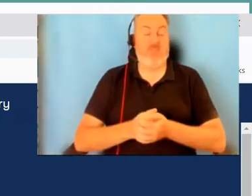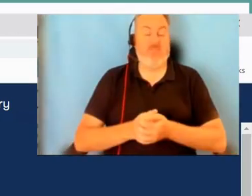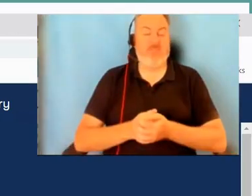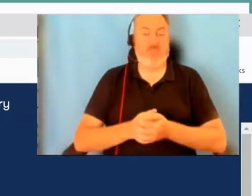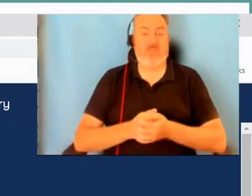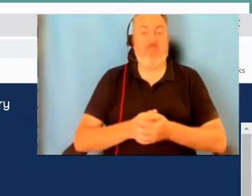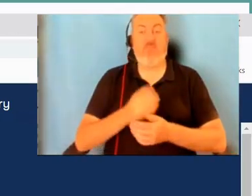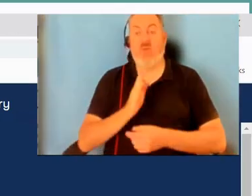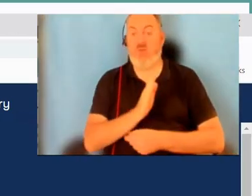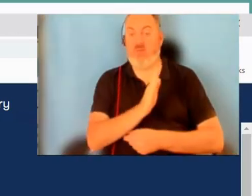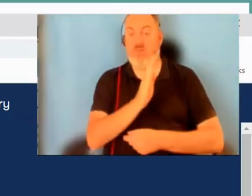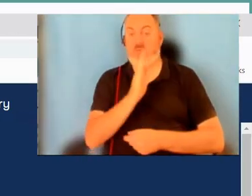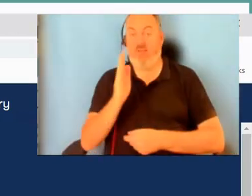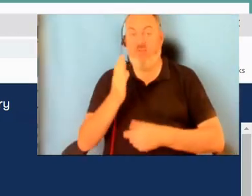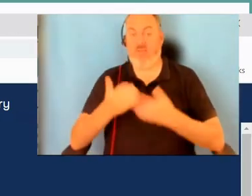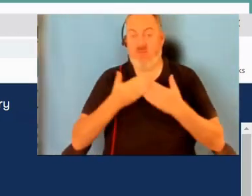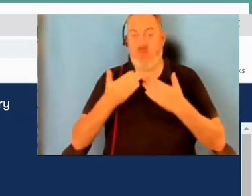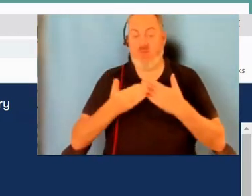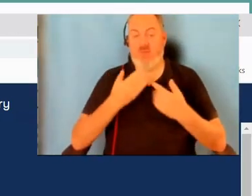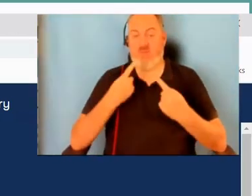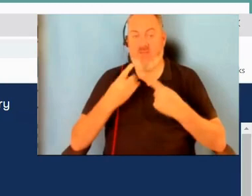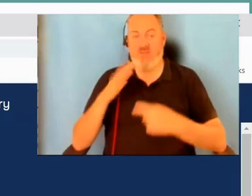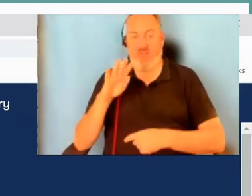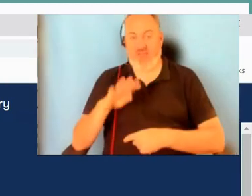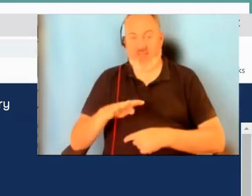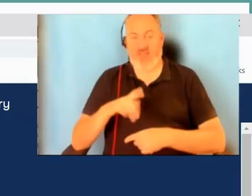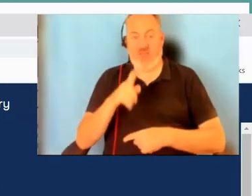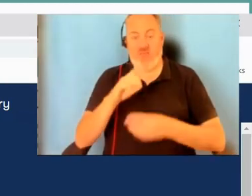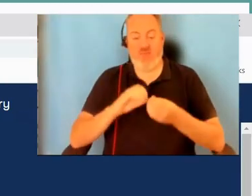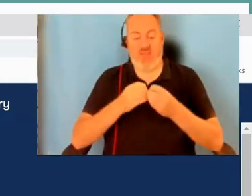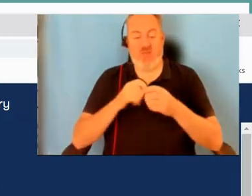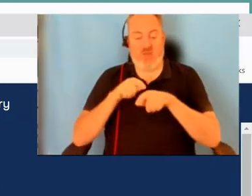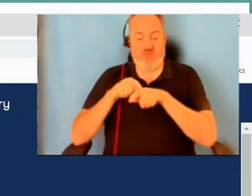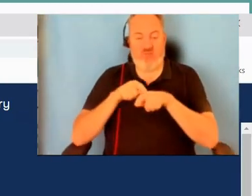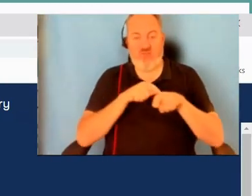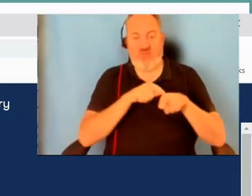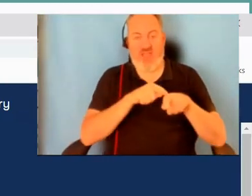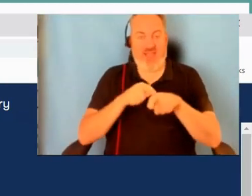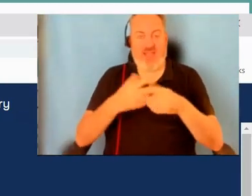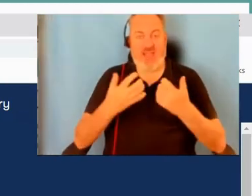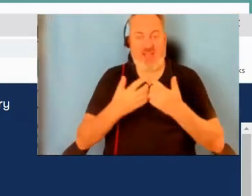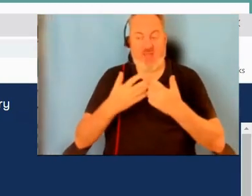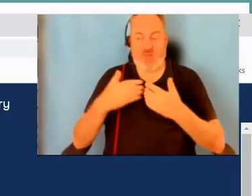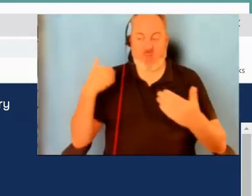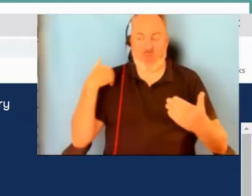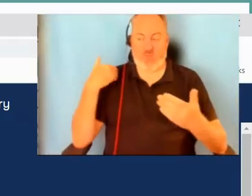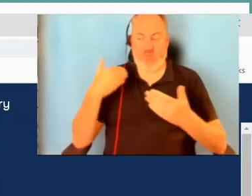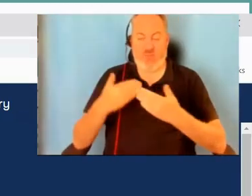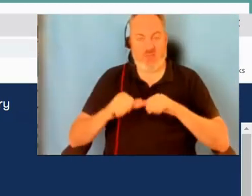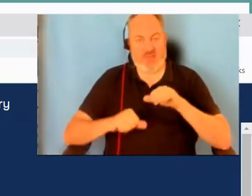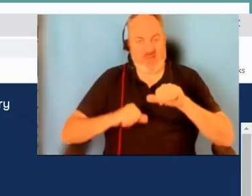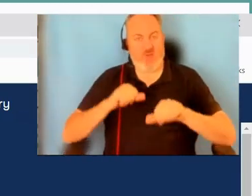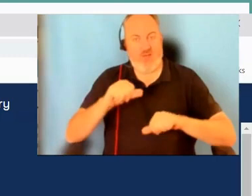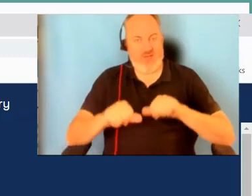to the top right-hand side of the screen. Sleepio allows you to track your progress, which is really good, so